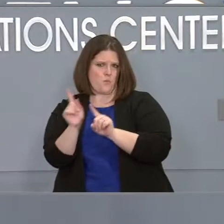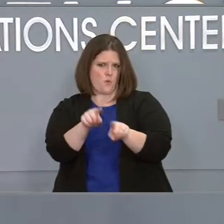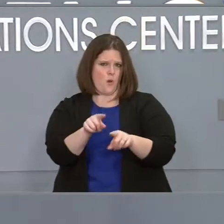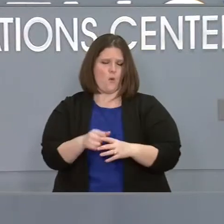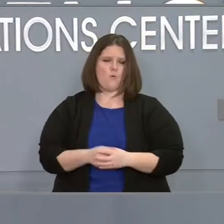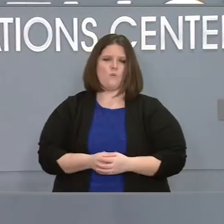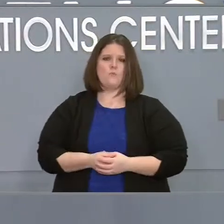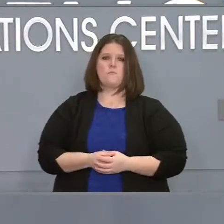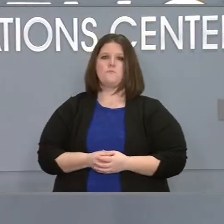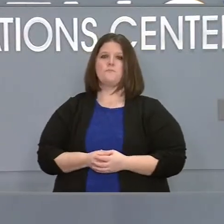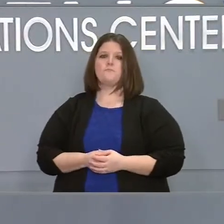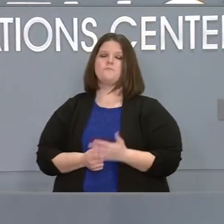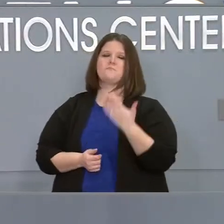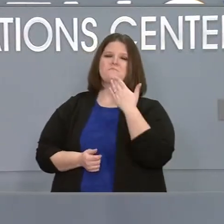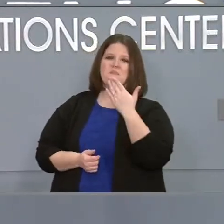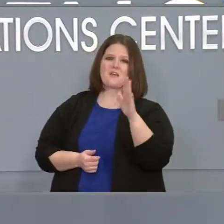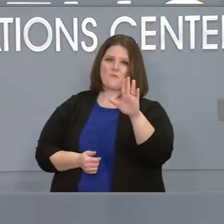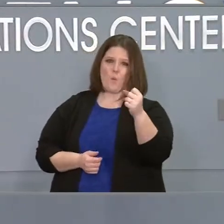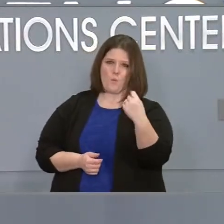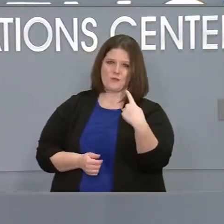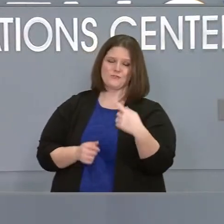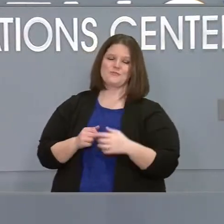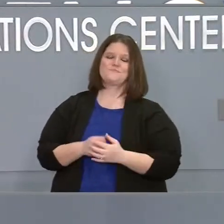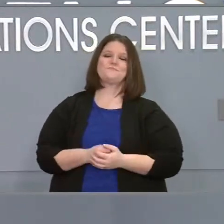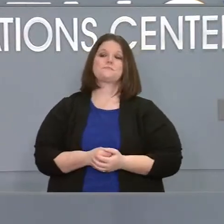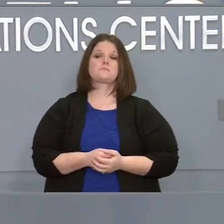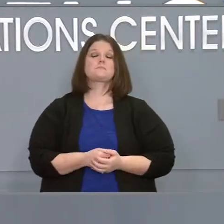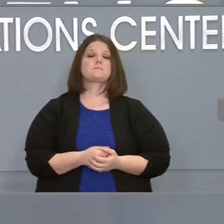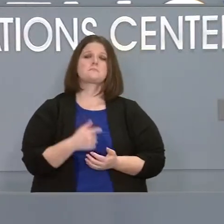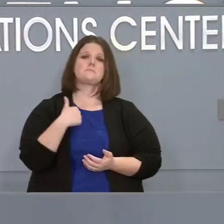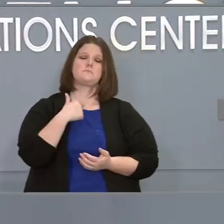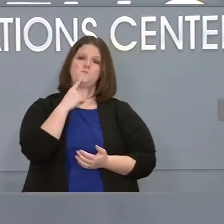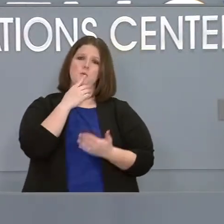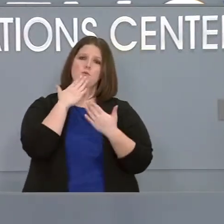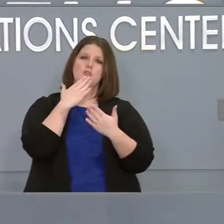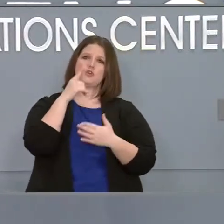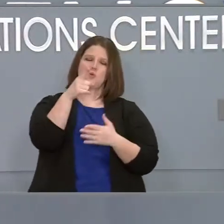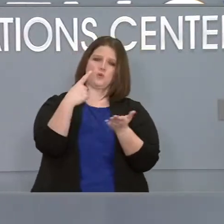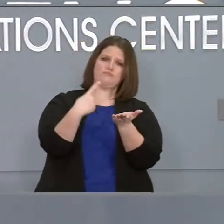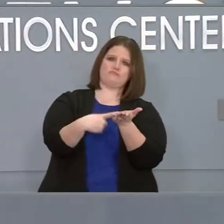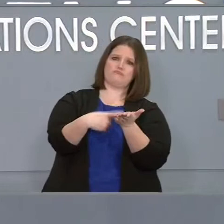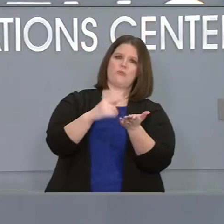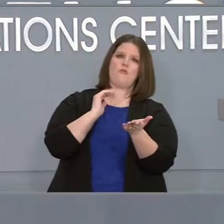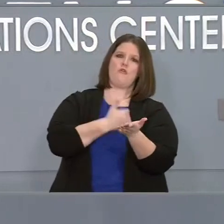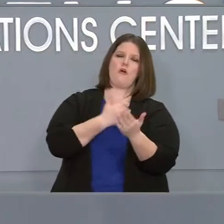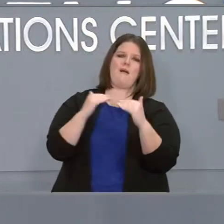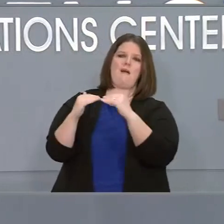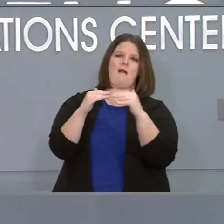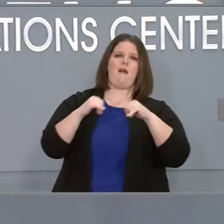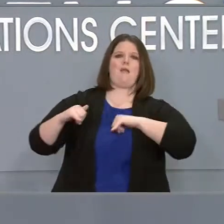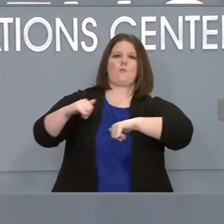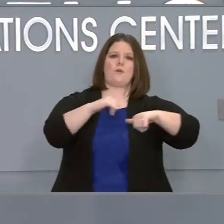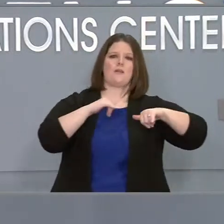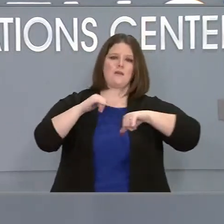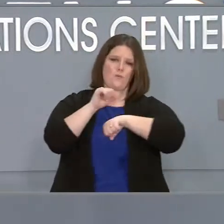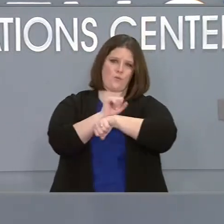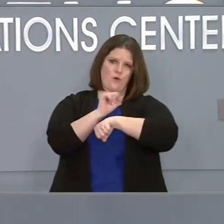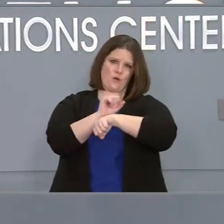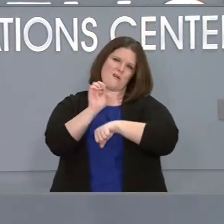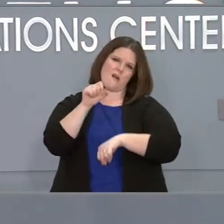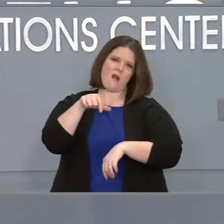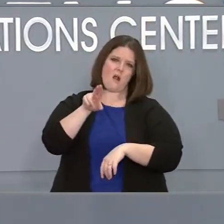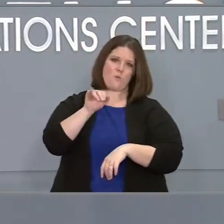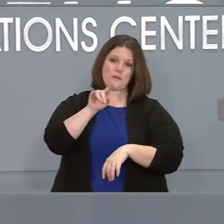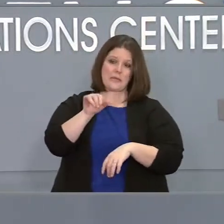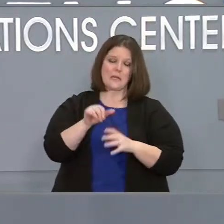the question, and I appreciate being able to talk about our equity work. And I do think that because of the way that we've